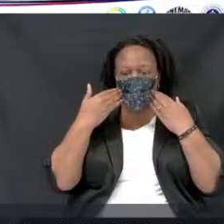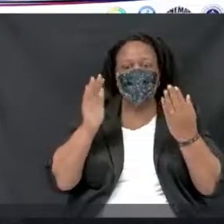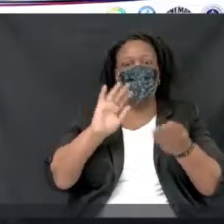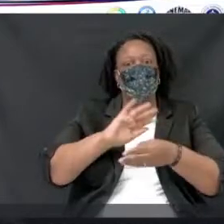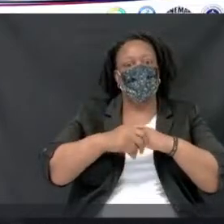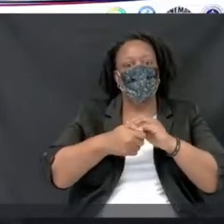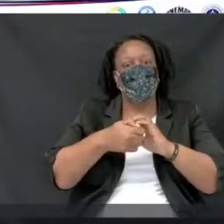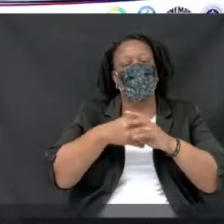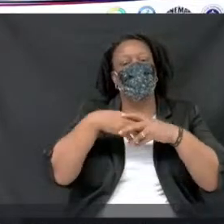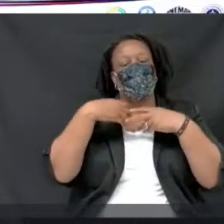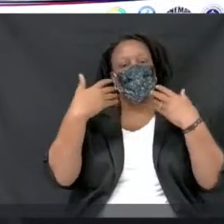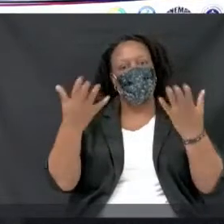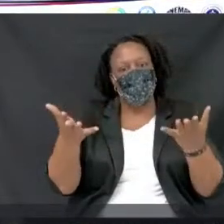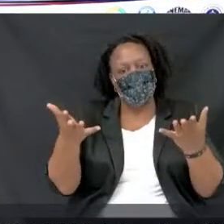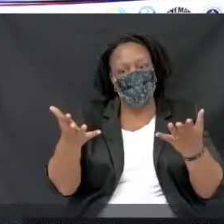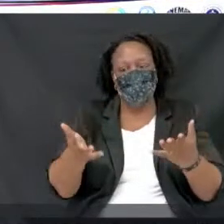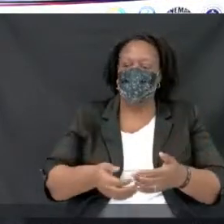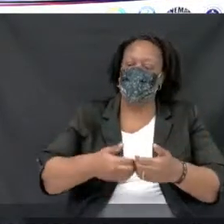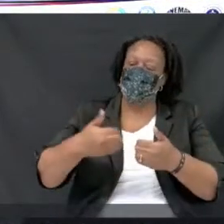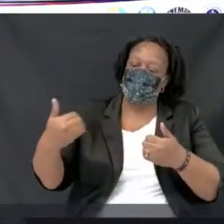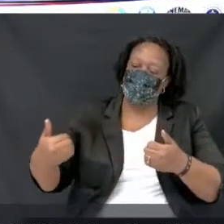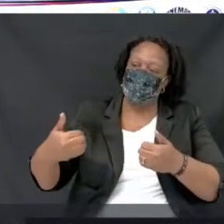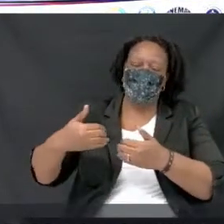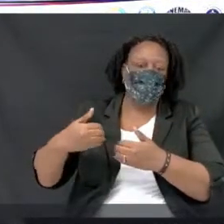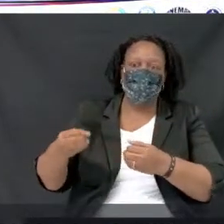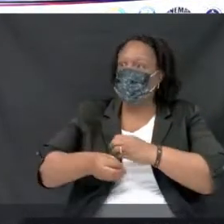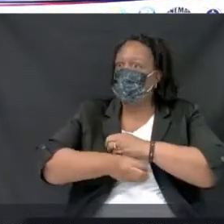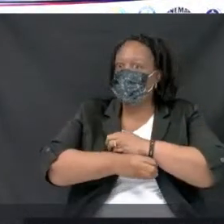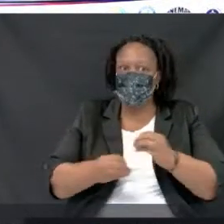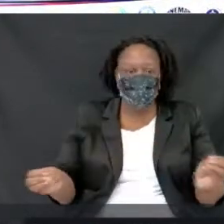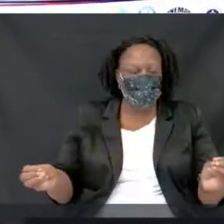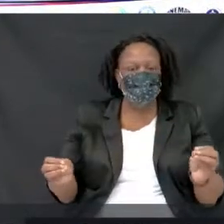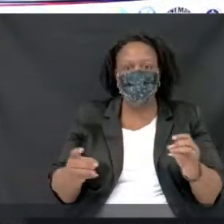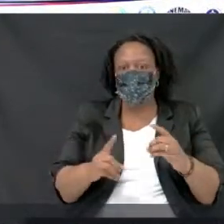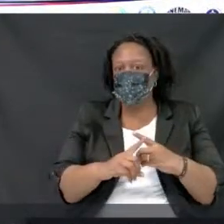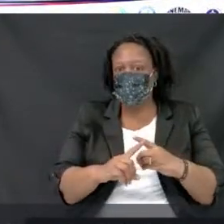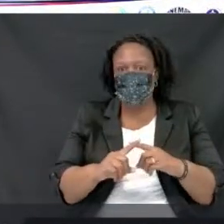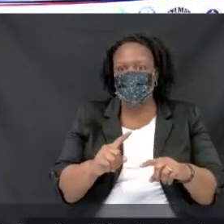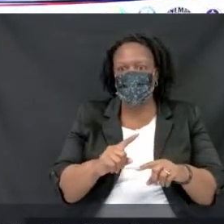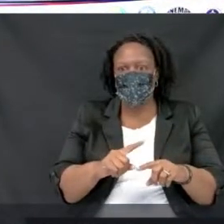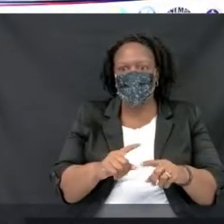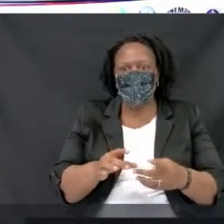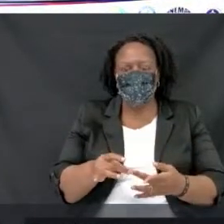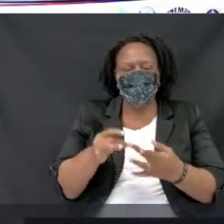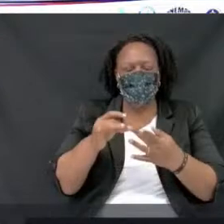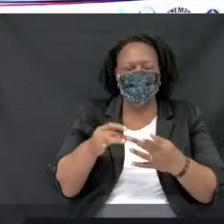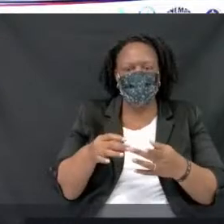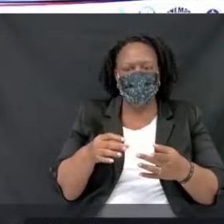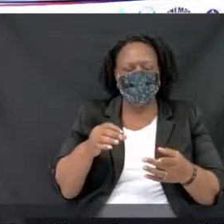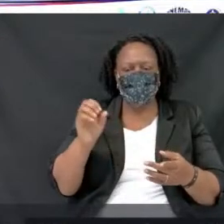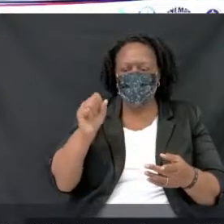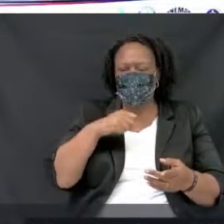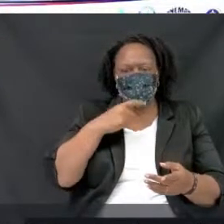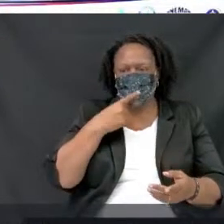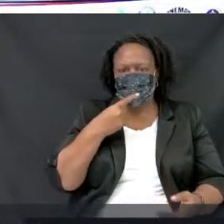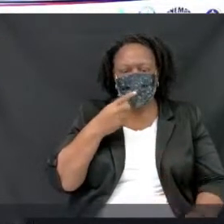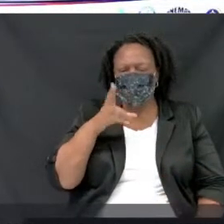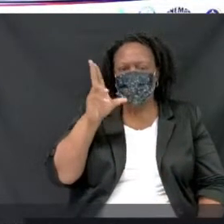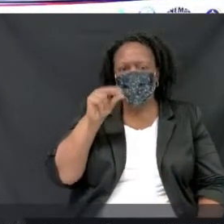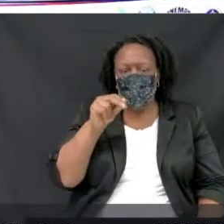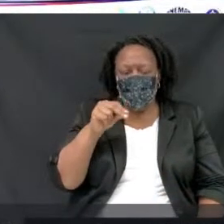protocols, including the wearing of masks. There is no exemption apart from the age group, the particular age